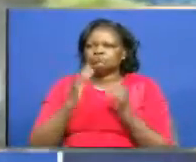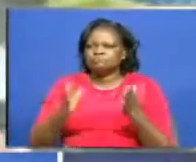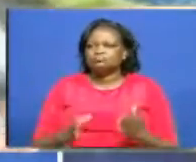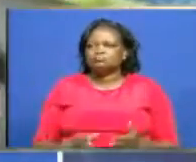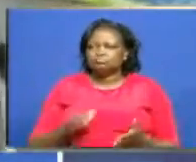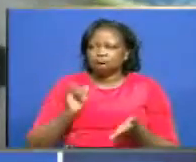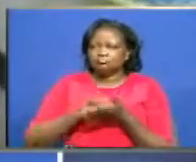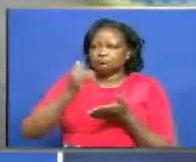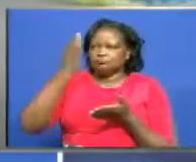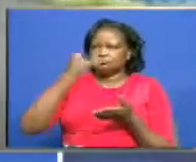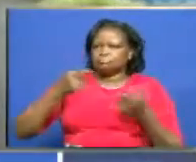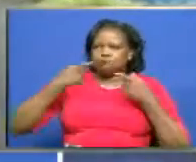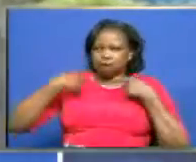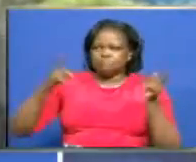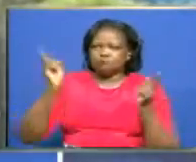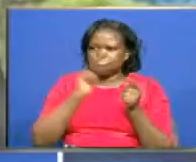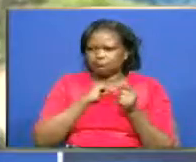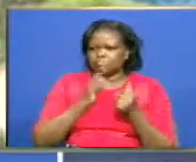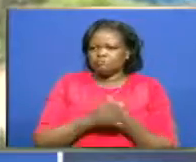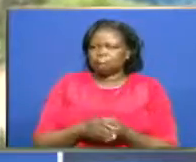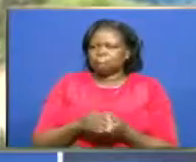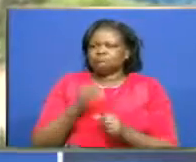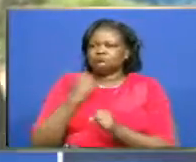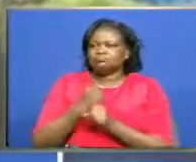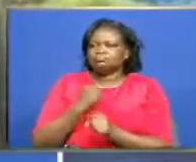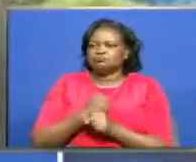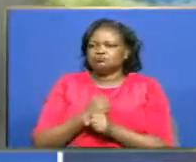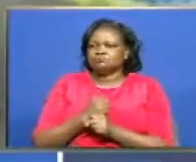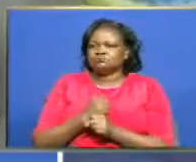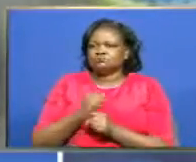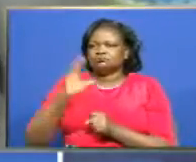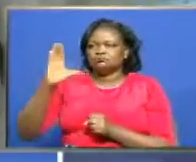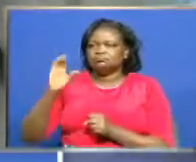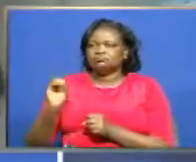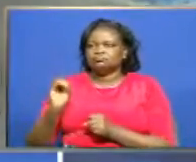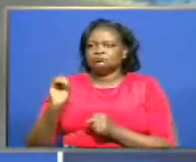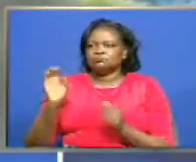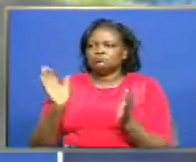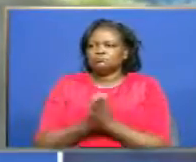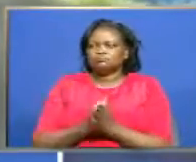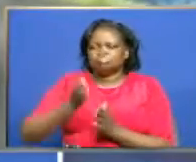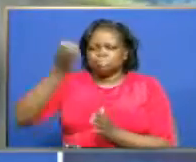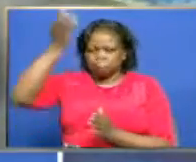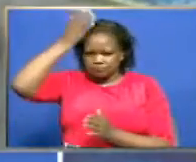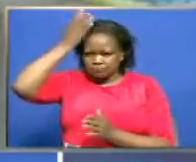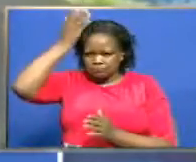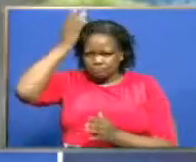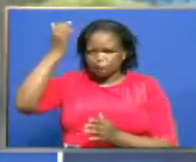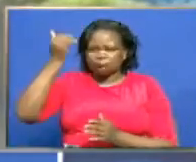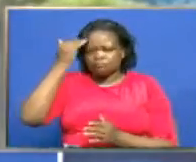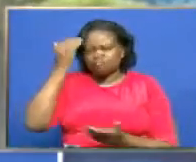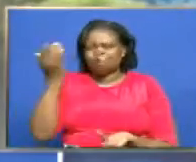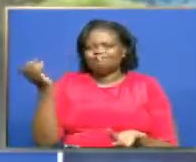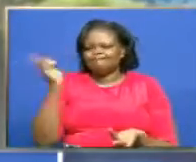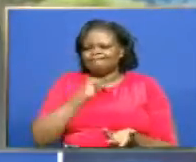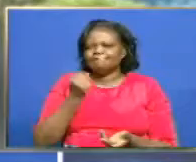Ndiyo sababu tumetangaza kazi za clinic officers and nurses. Nafikiri ilikwisha